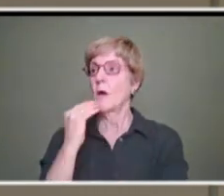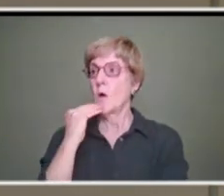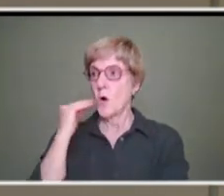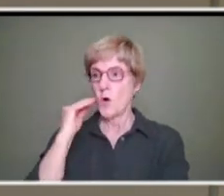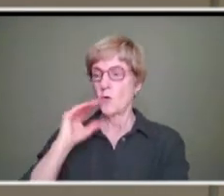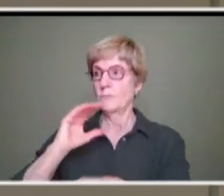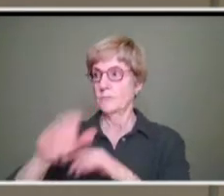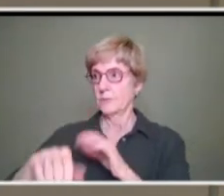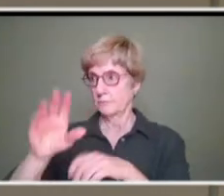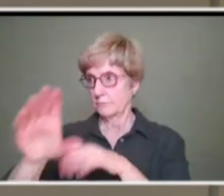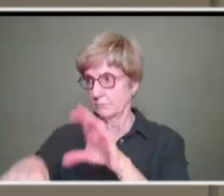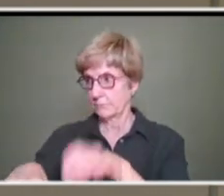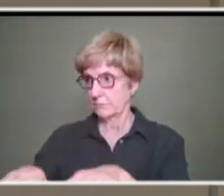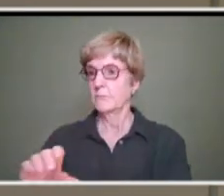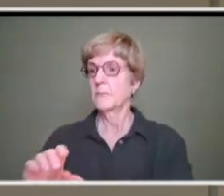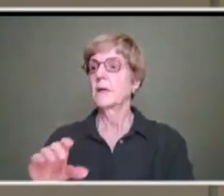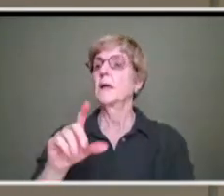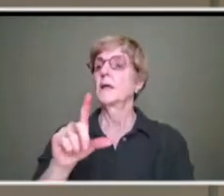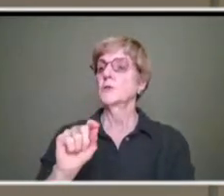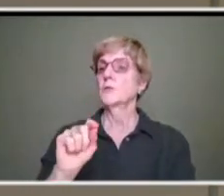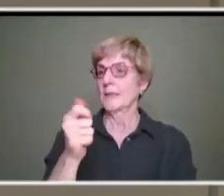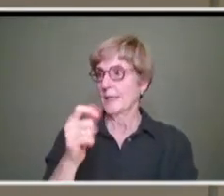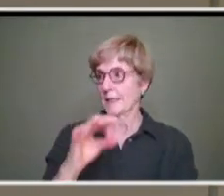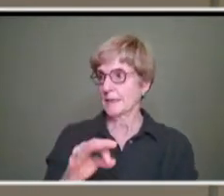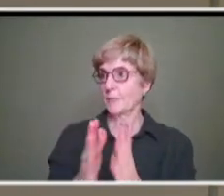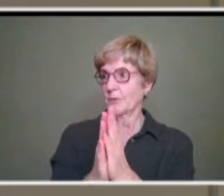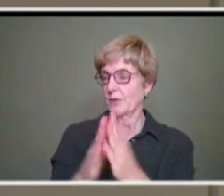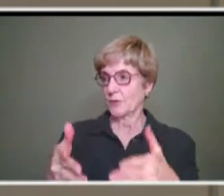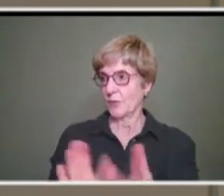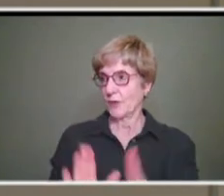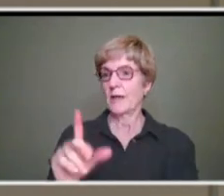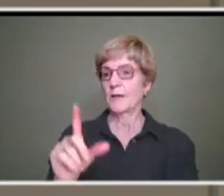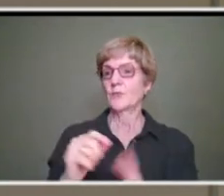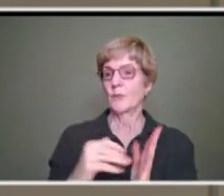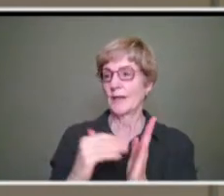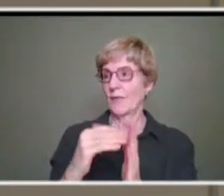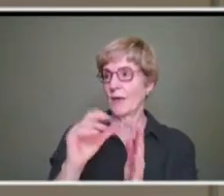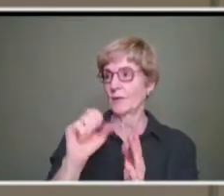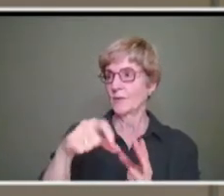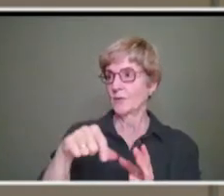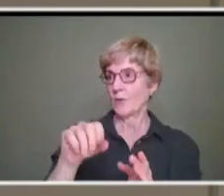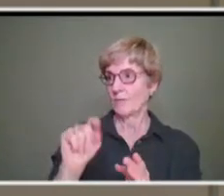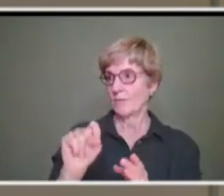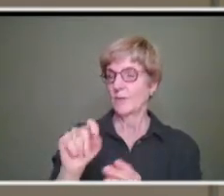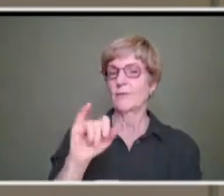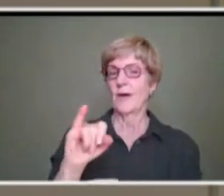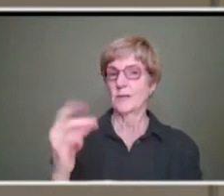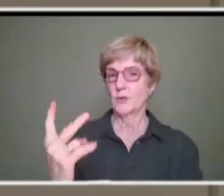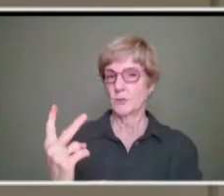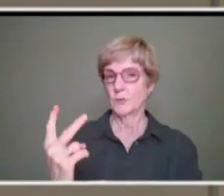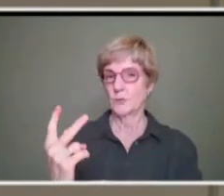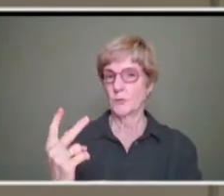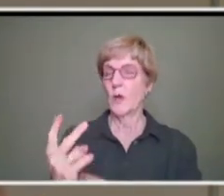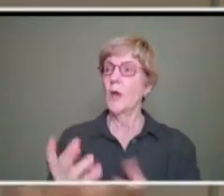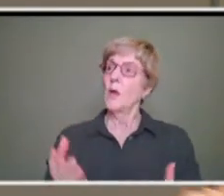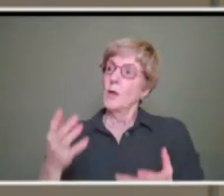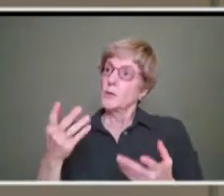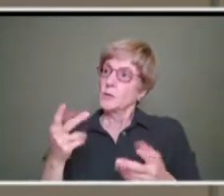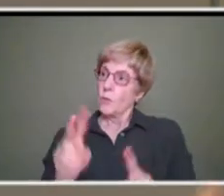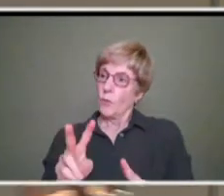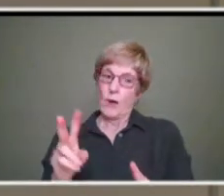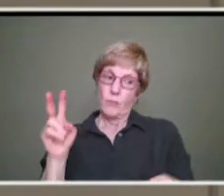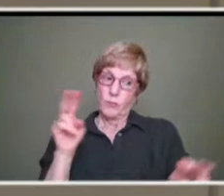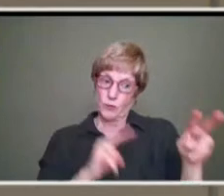attached 2019 petition to allow 20 000 square foot of I2 while we're looking and